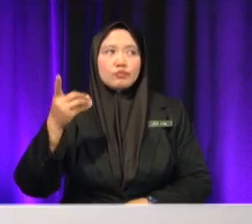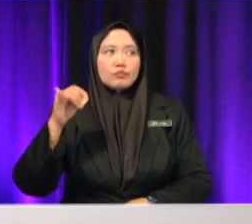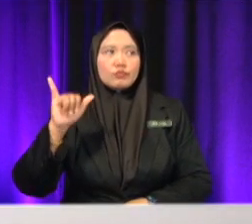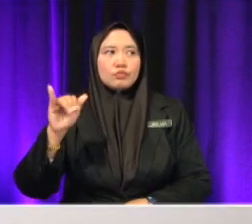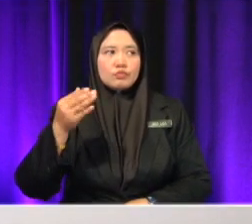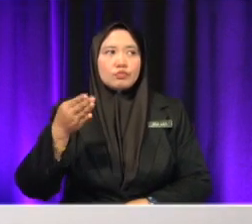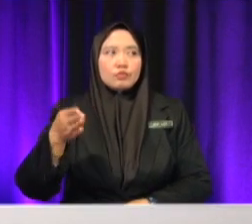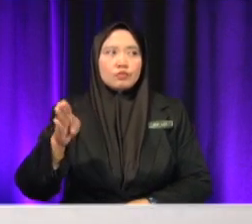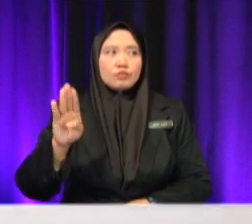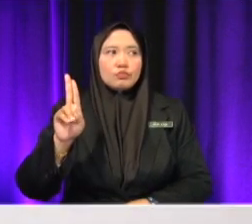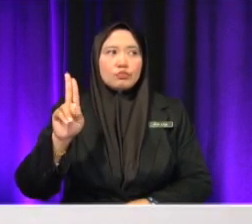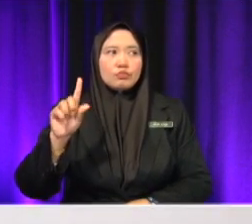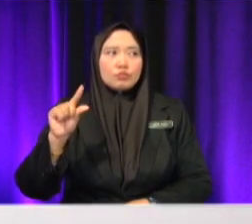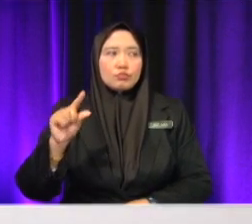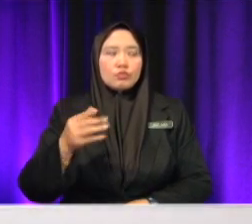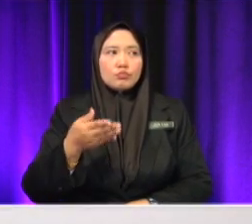being mentioned here?